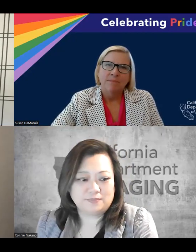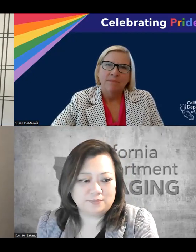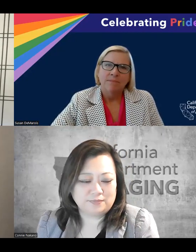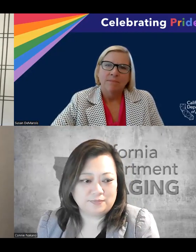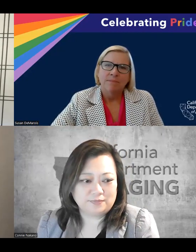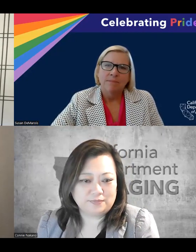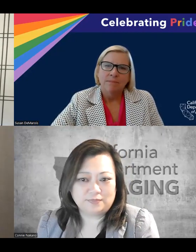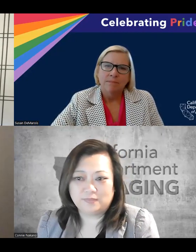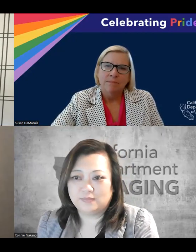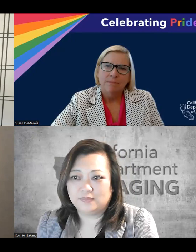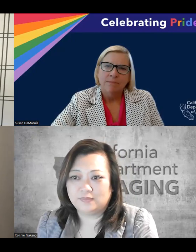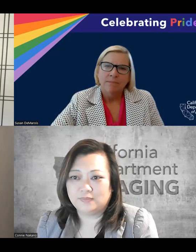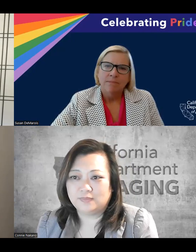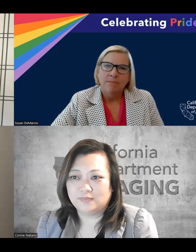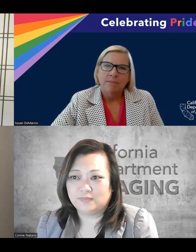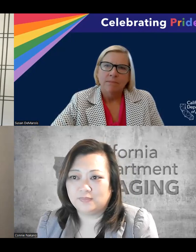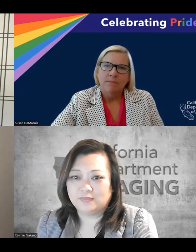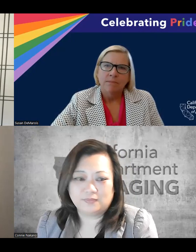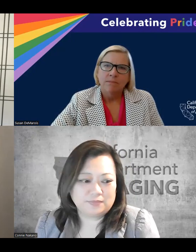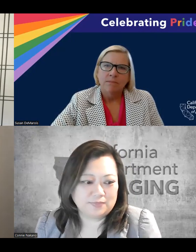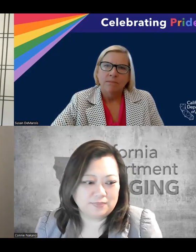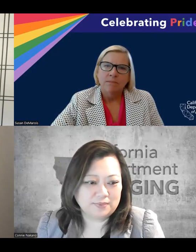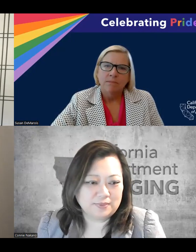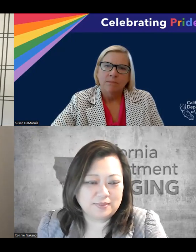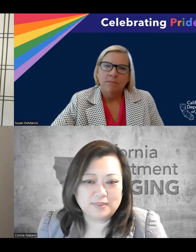Great, thanks. You're welcome.